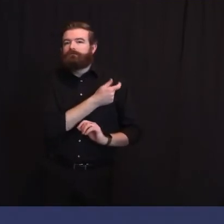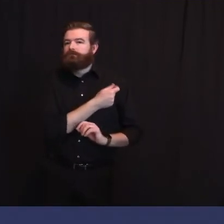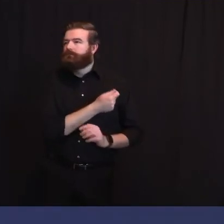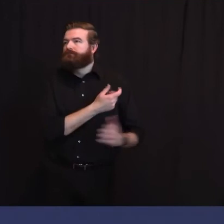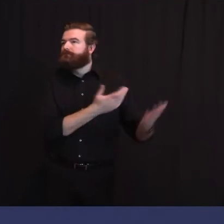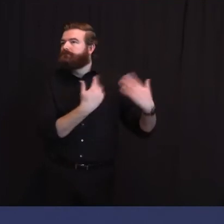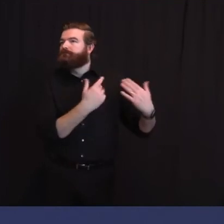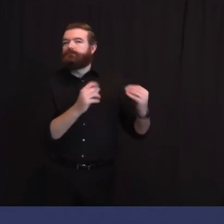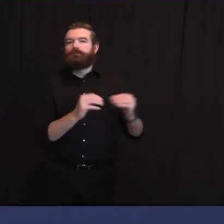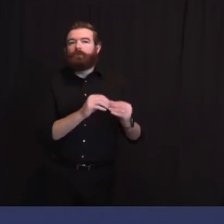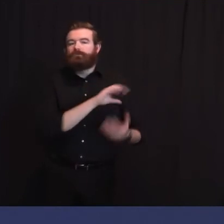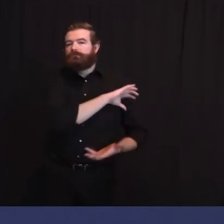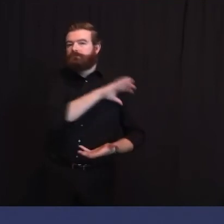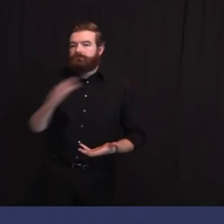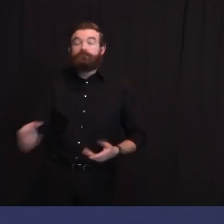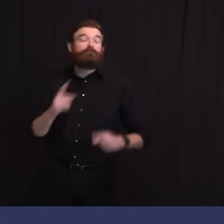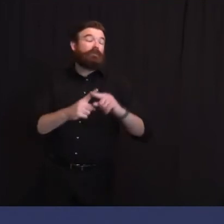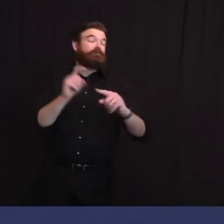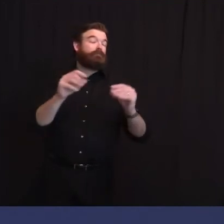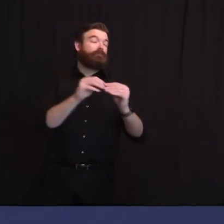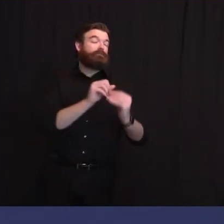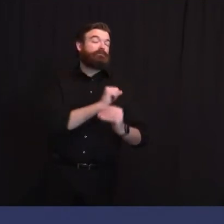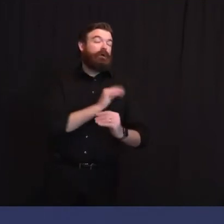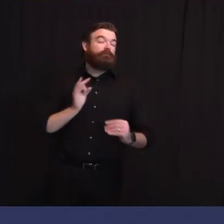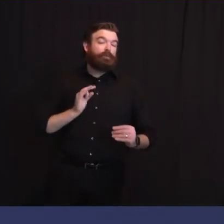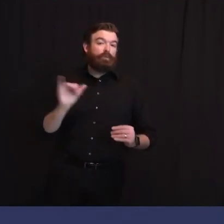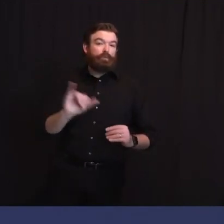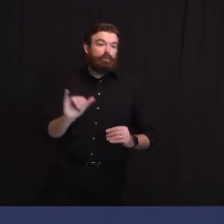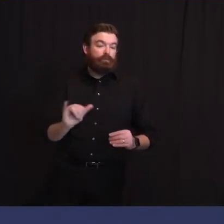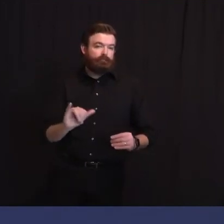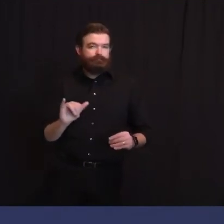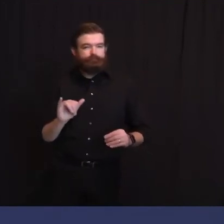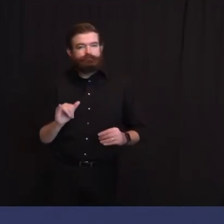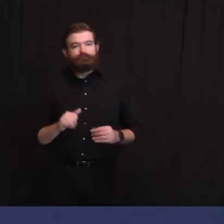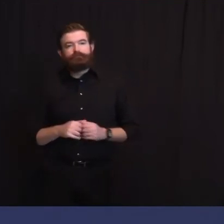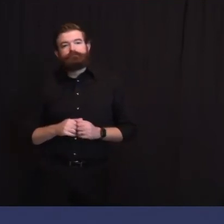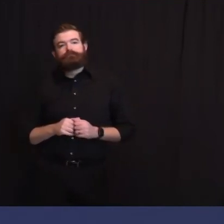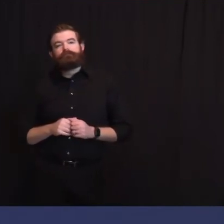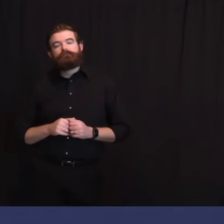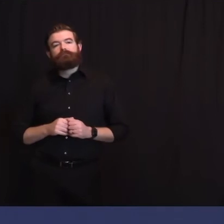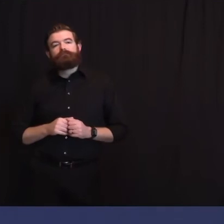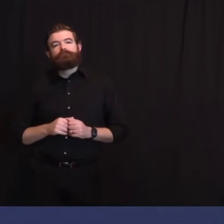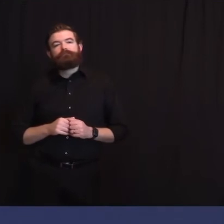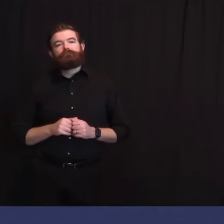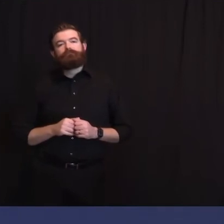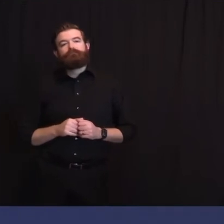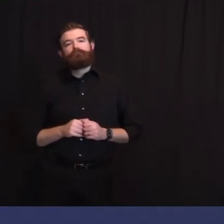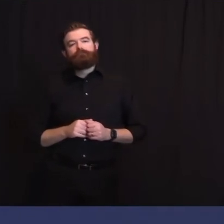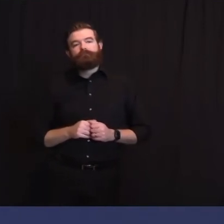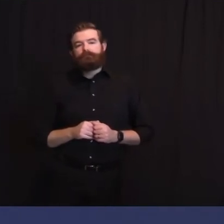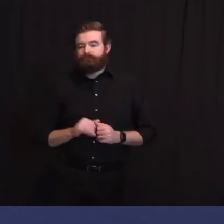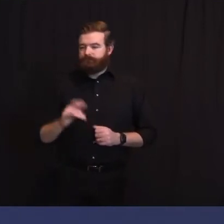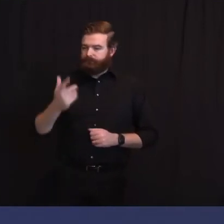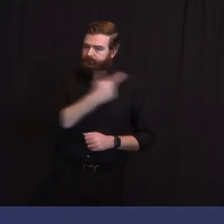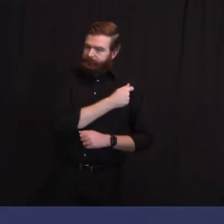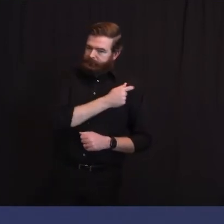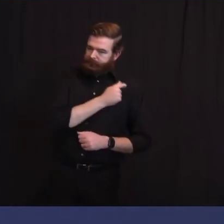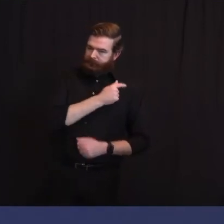come with it. But I'm more optimistic on staff than I am on, location, staff, doses, in terms of